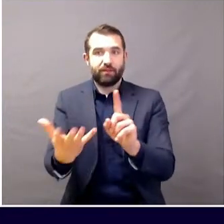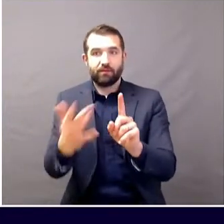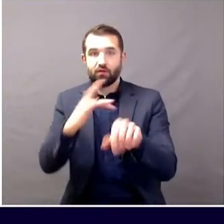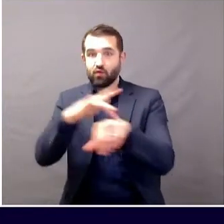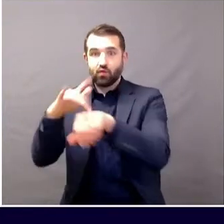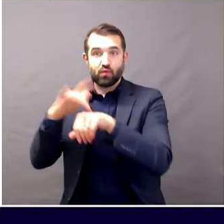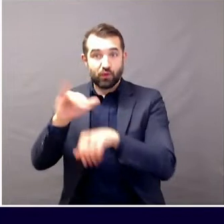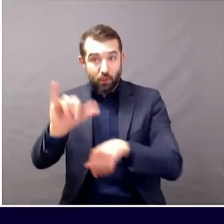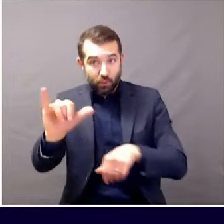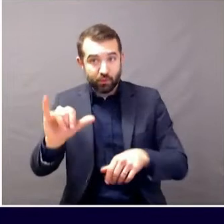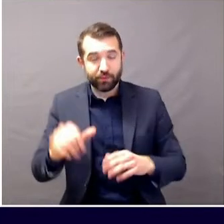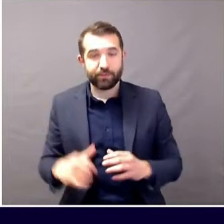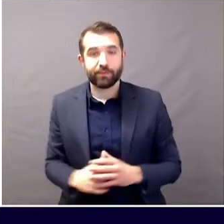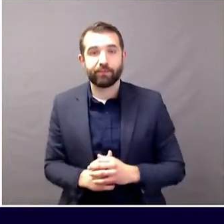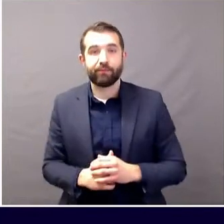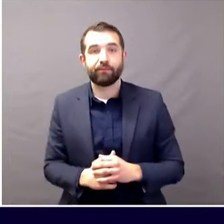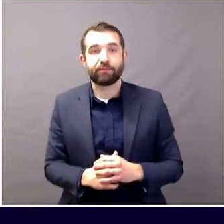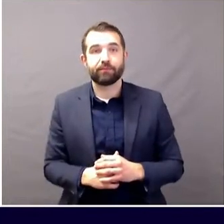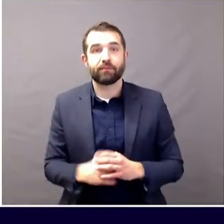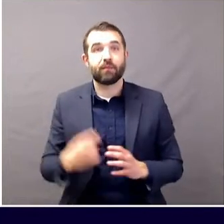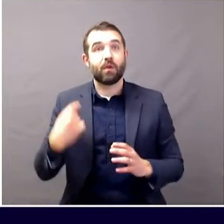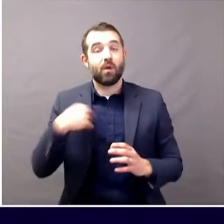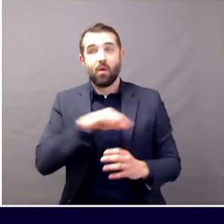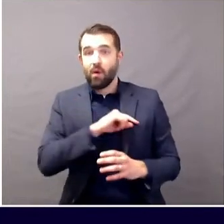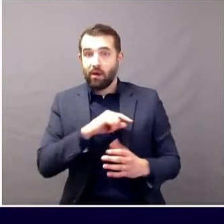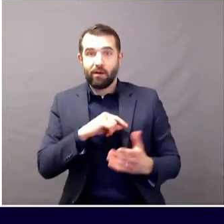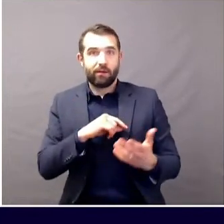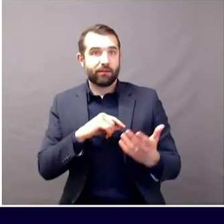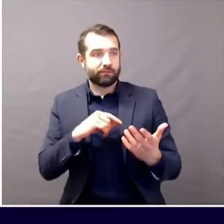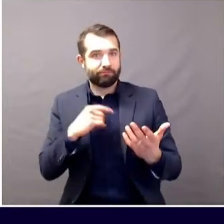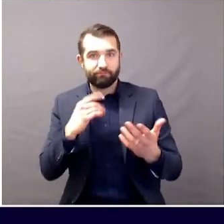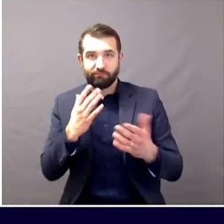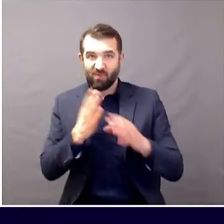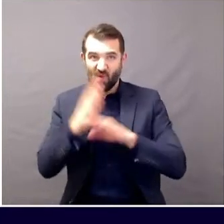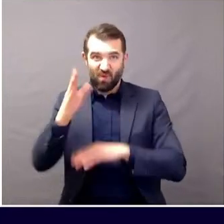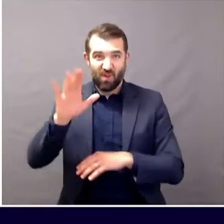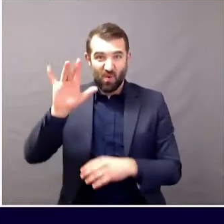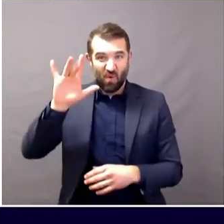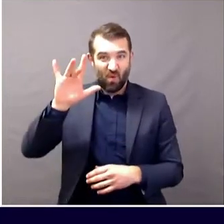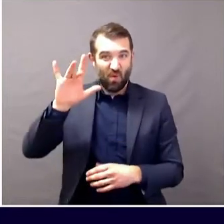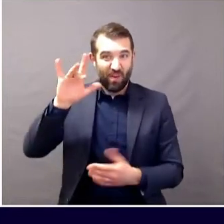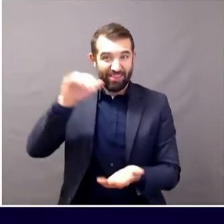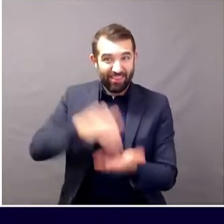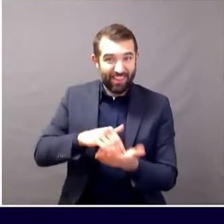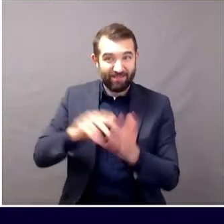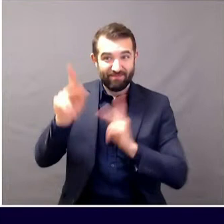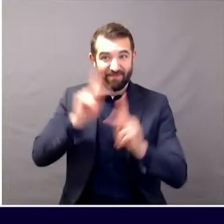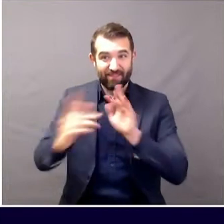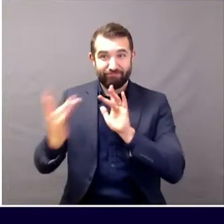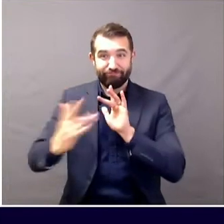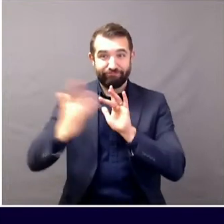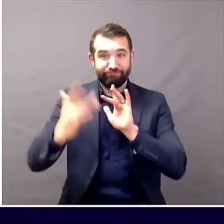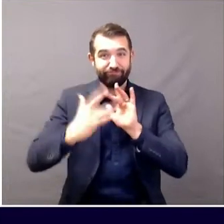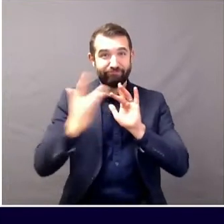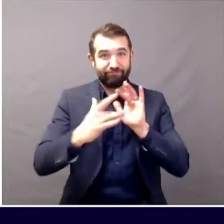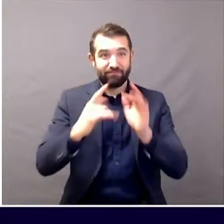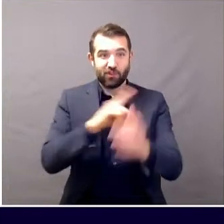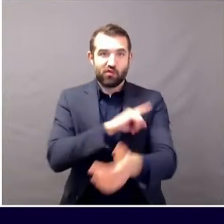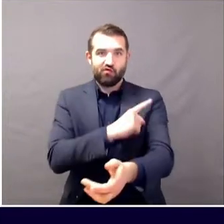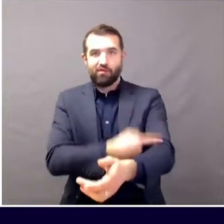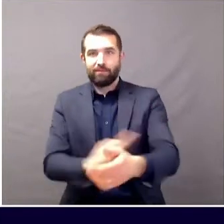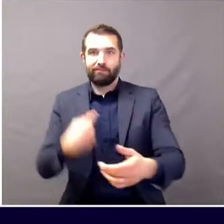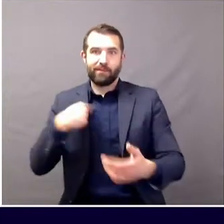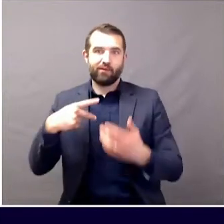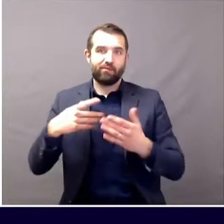we've seen over 23,000 contacts through that program so far. So the really great news is that people are making use